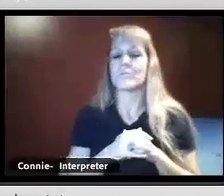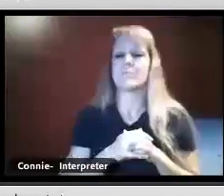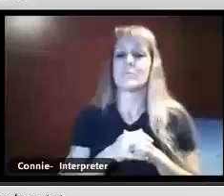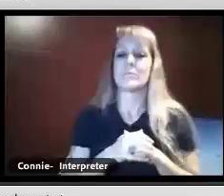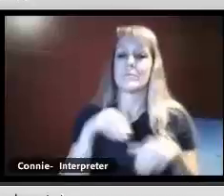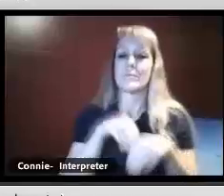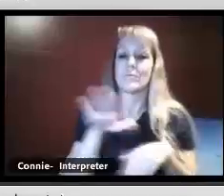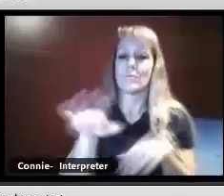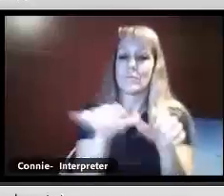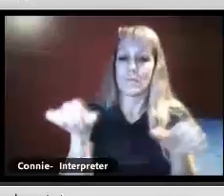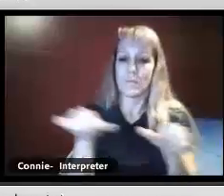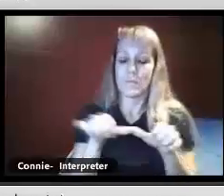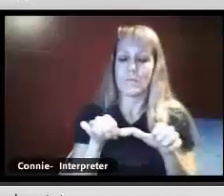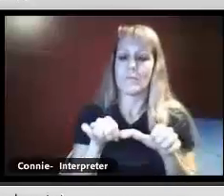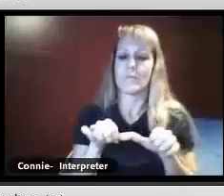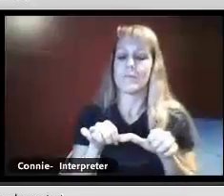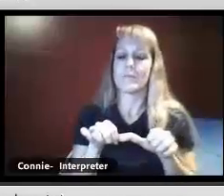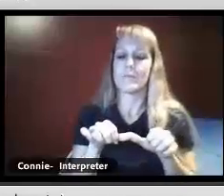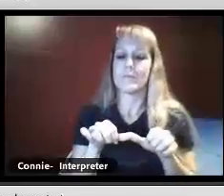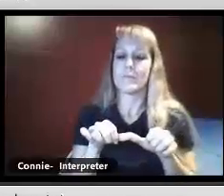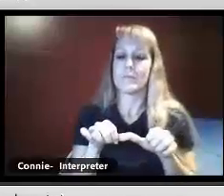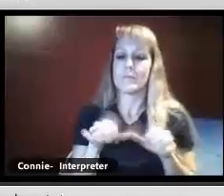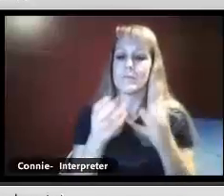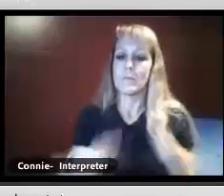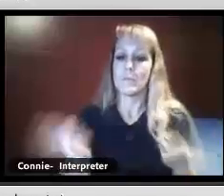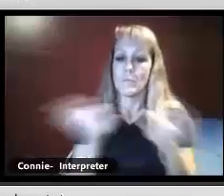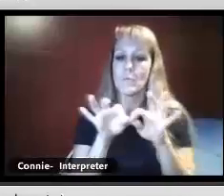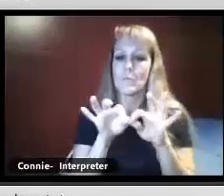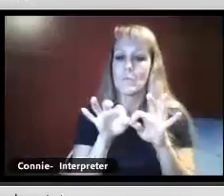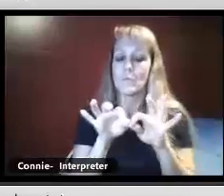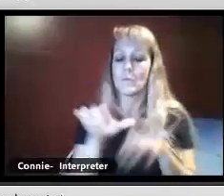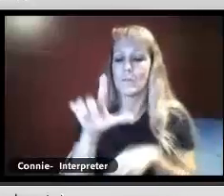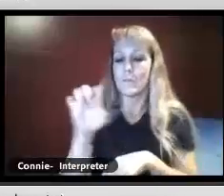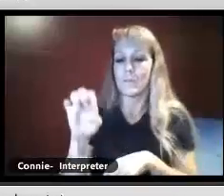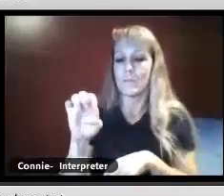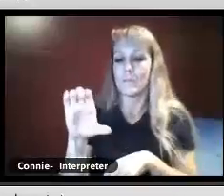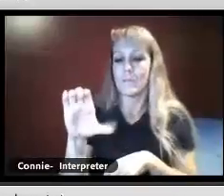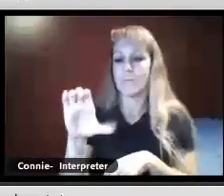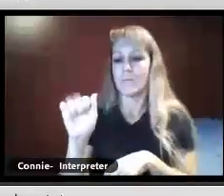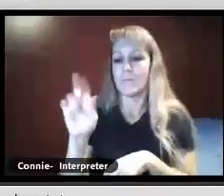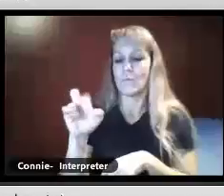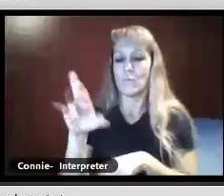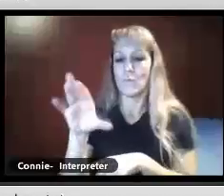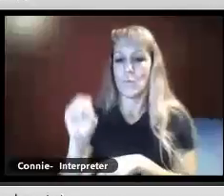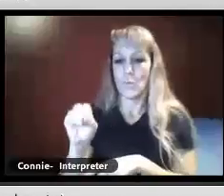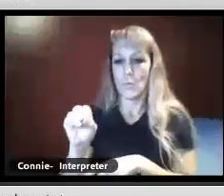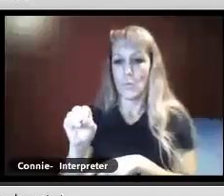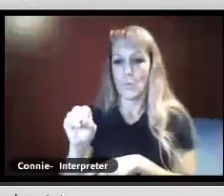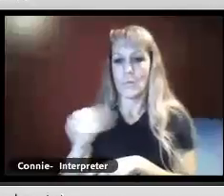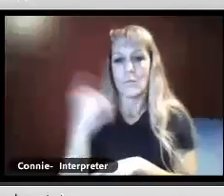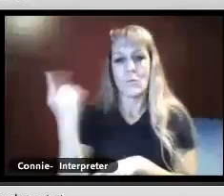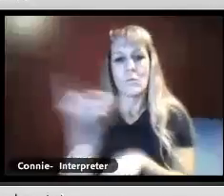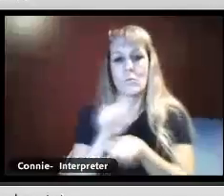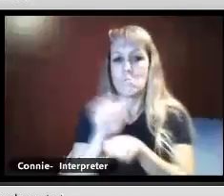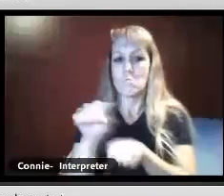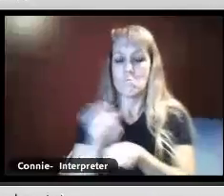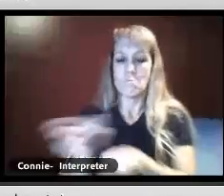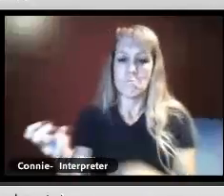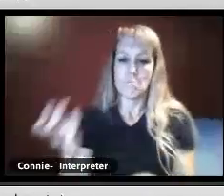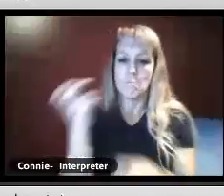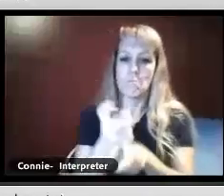region. Most importantly, Luli Castro, who works tirelessly on